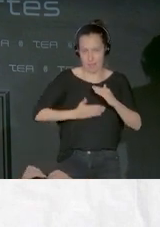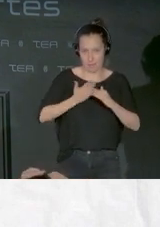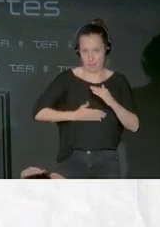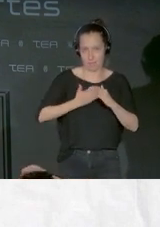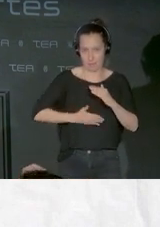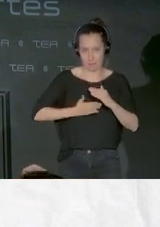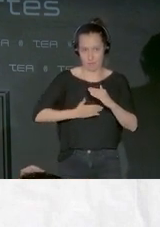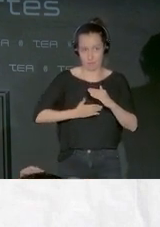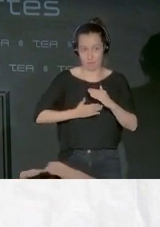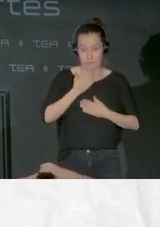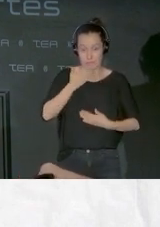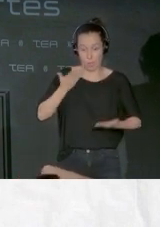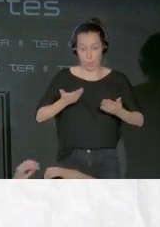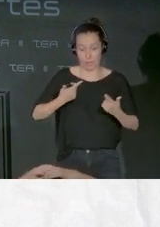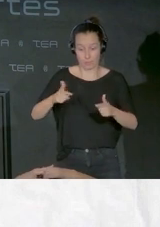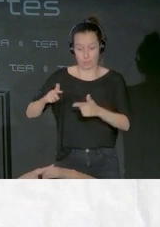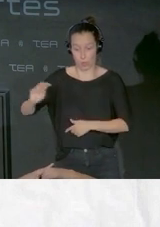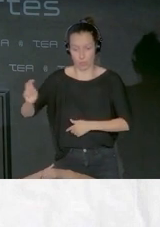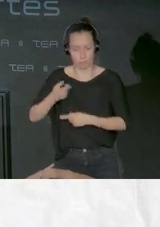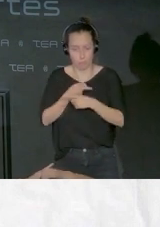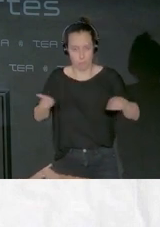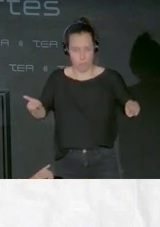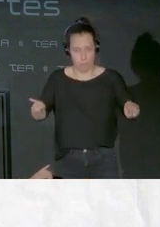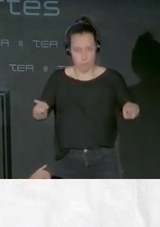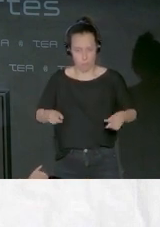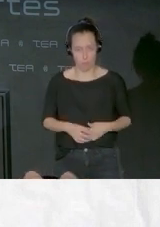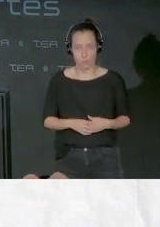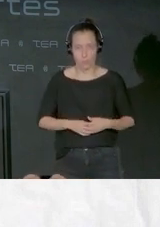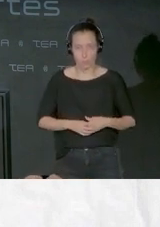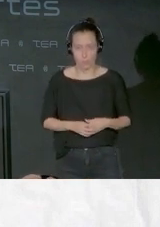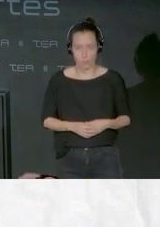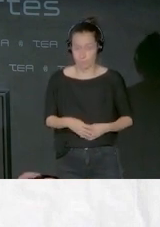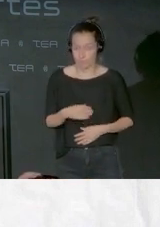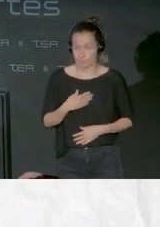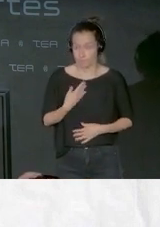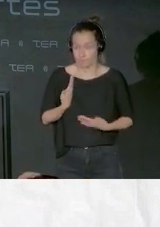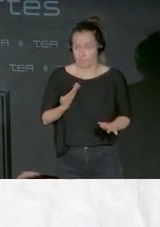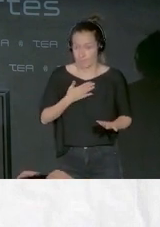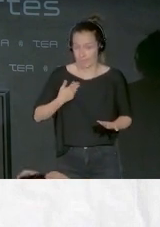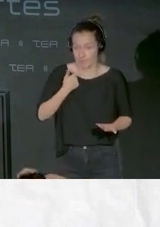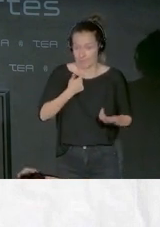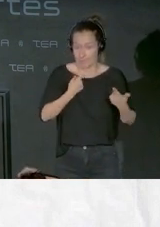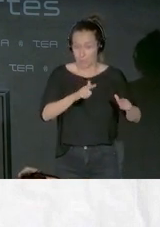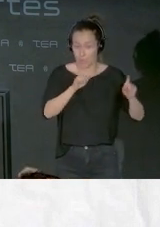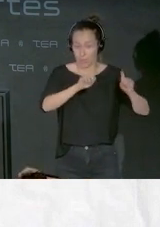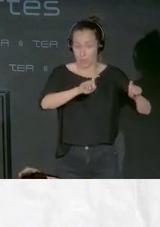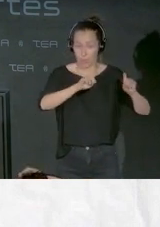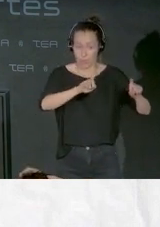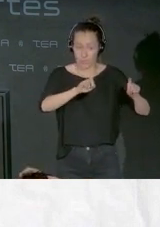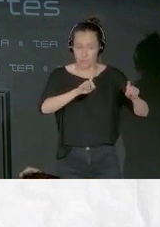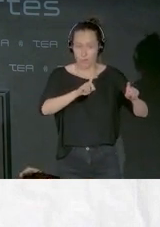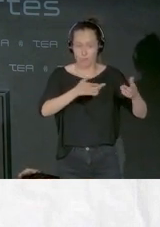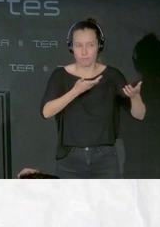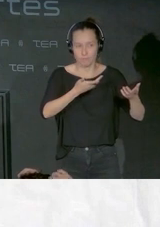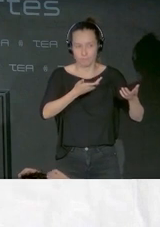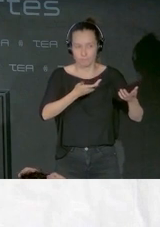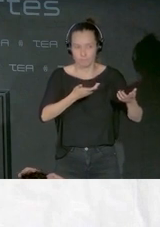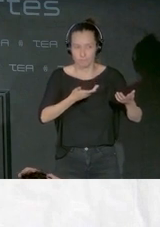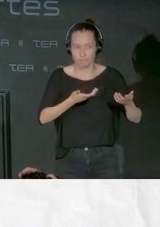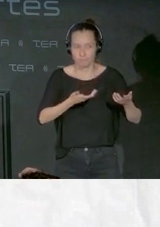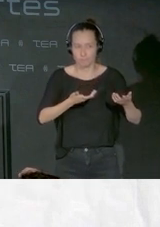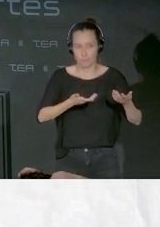provision isn't trying. It's also, again, going back to the role of the sector here, that the sector also needs to help the education